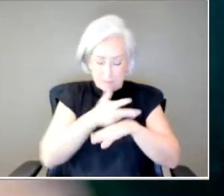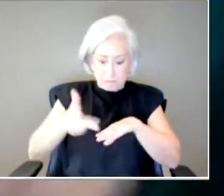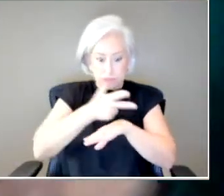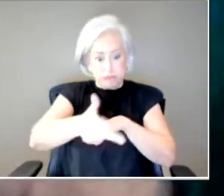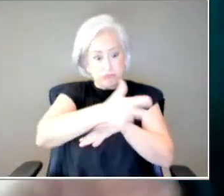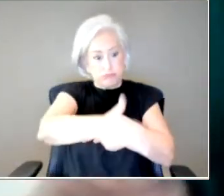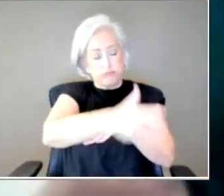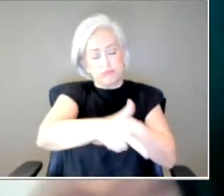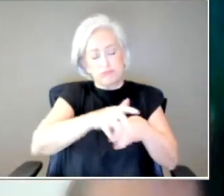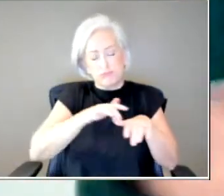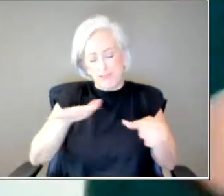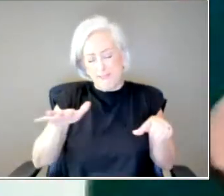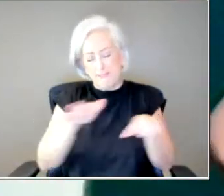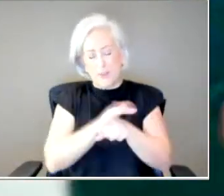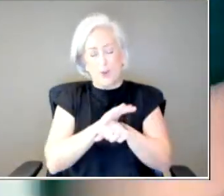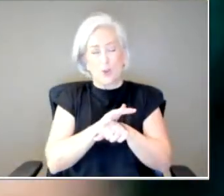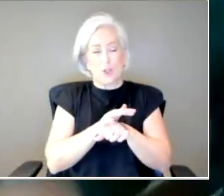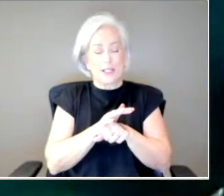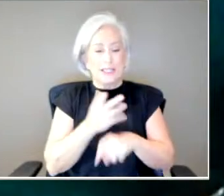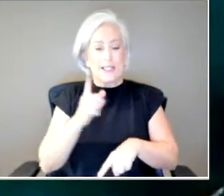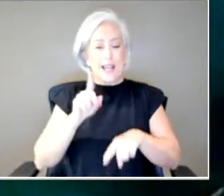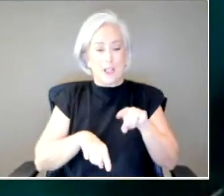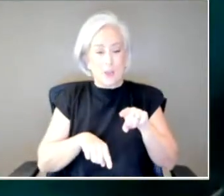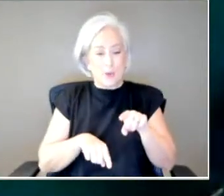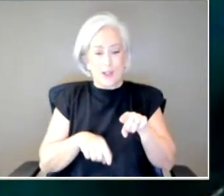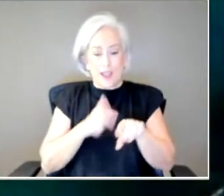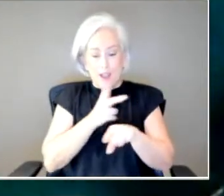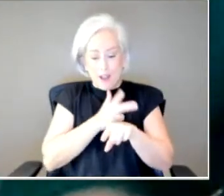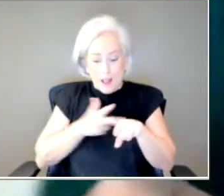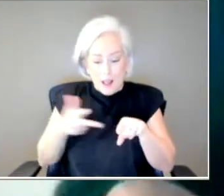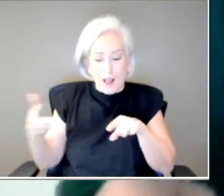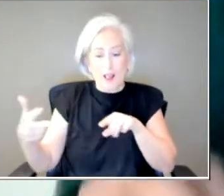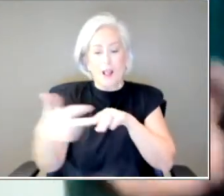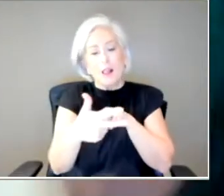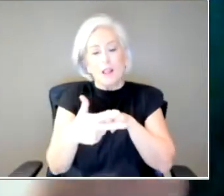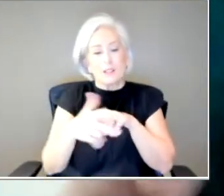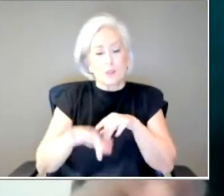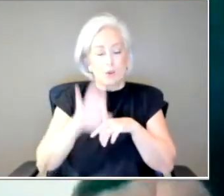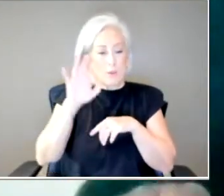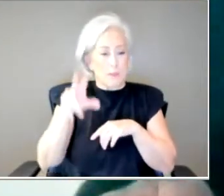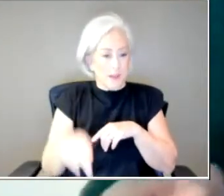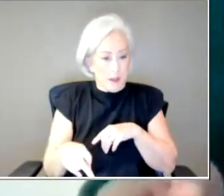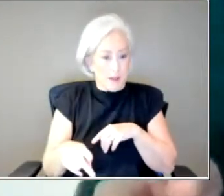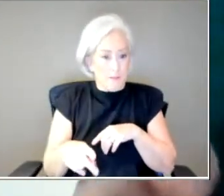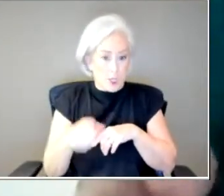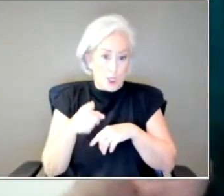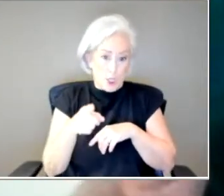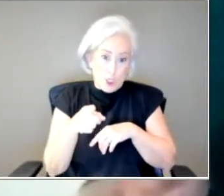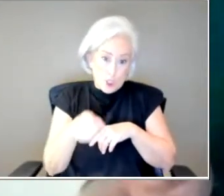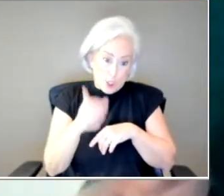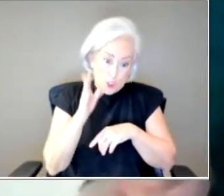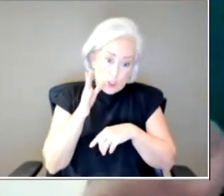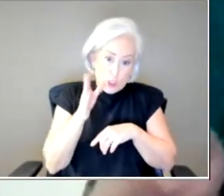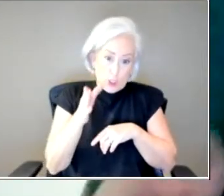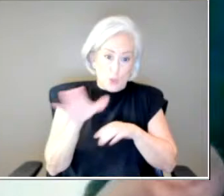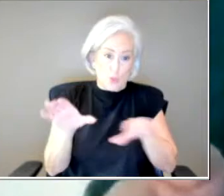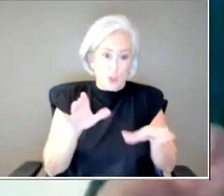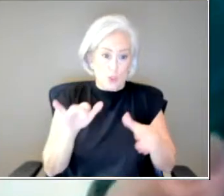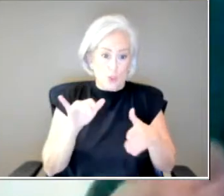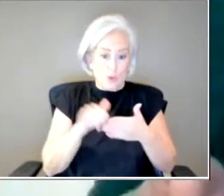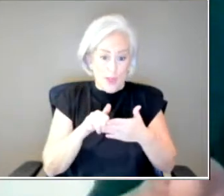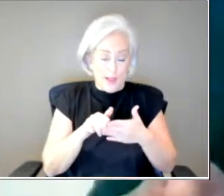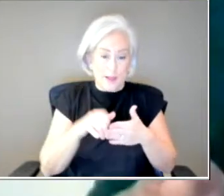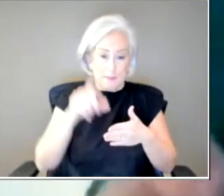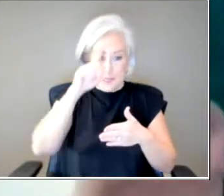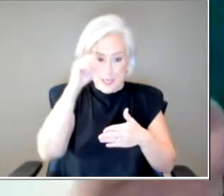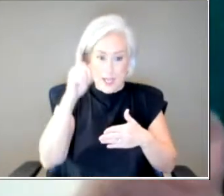lot and we can't drive the car up to pick her up, she's going to do it because Lord knows she's a nana. She's going